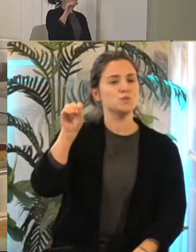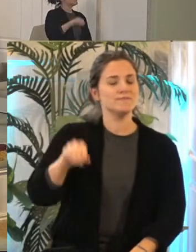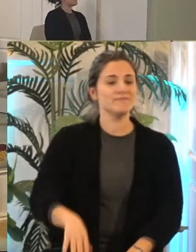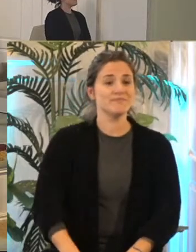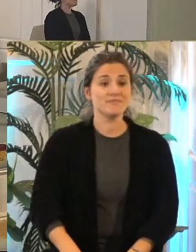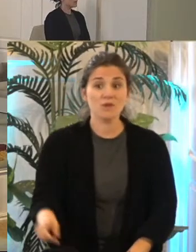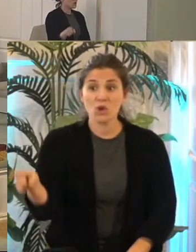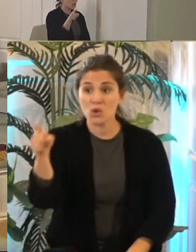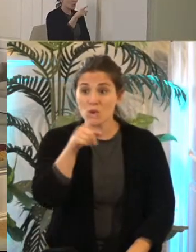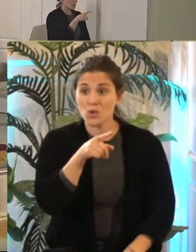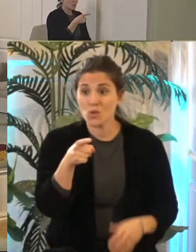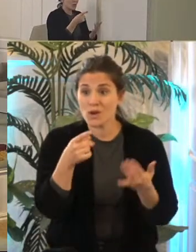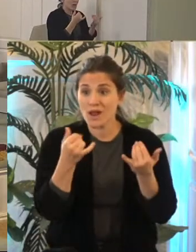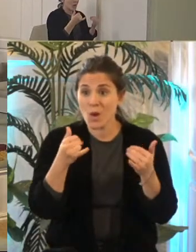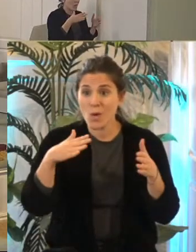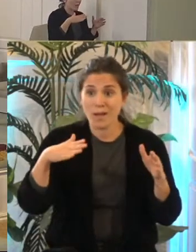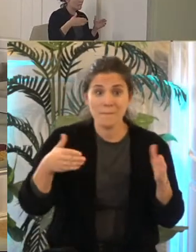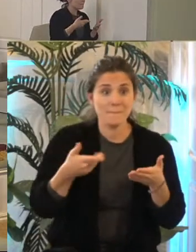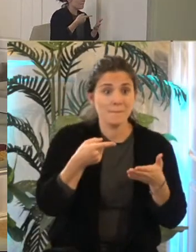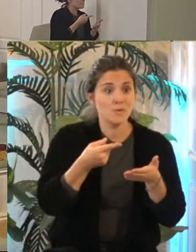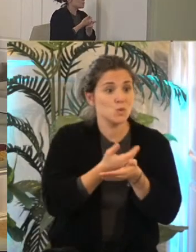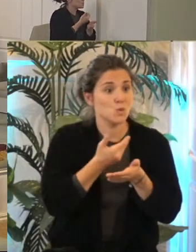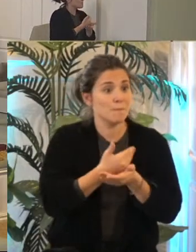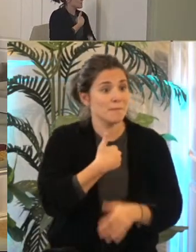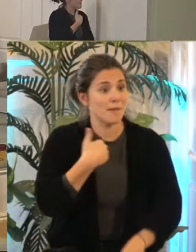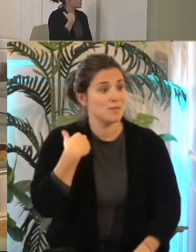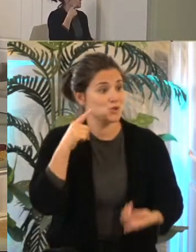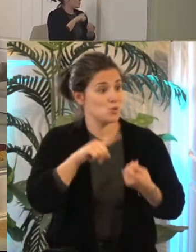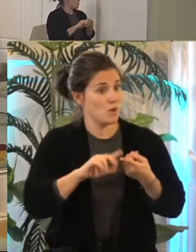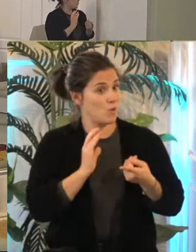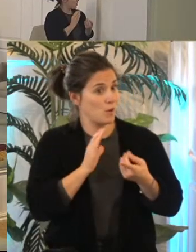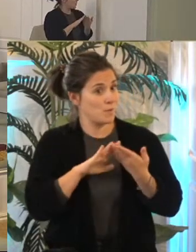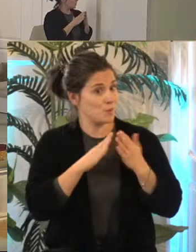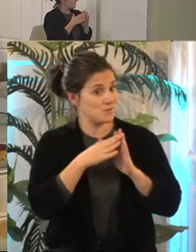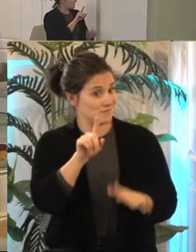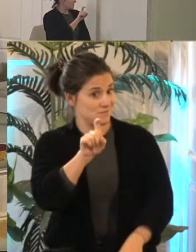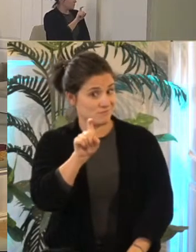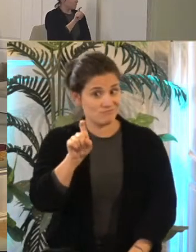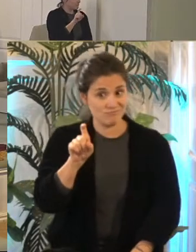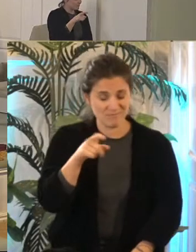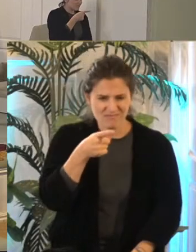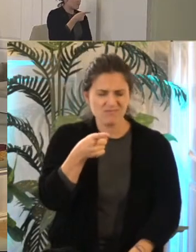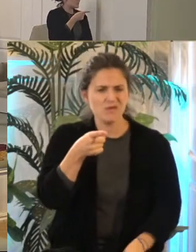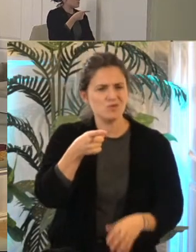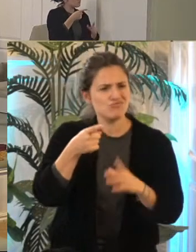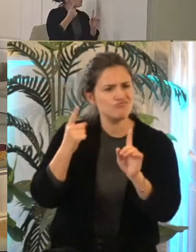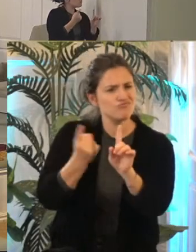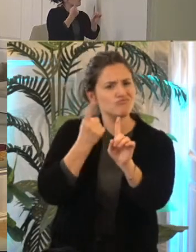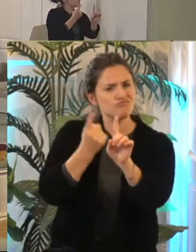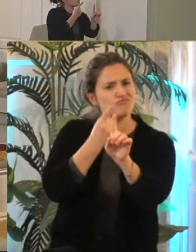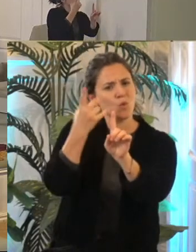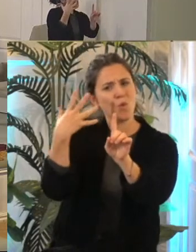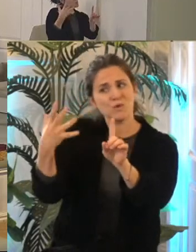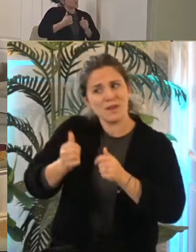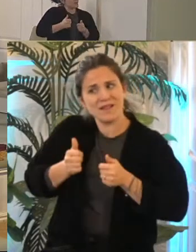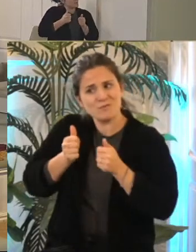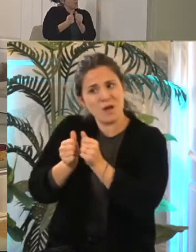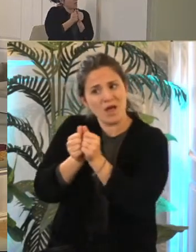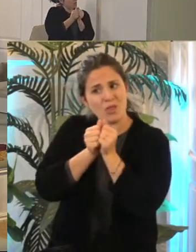And will you welcome these new members into our community? Strive to dwell with them in